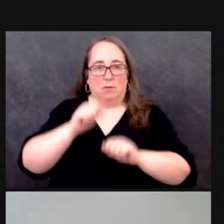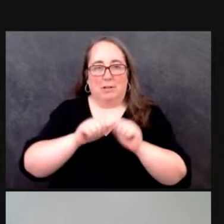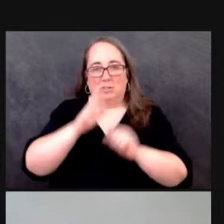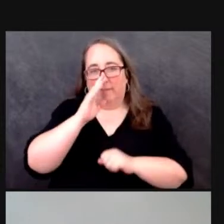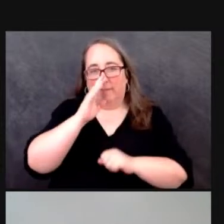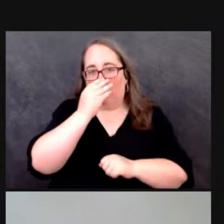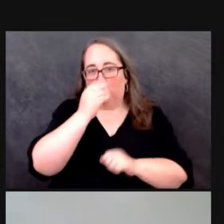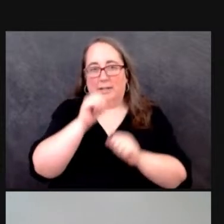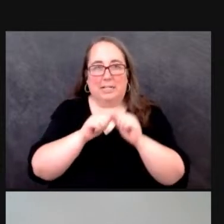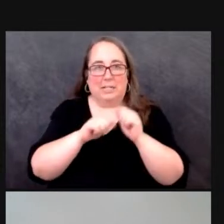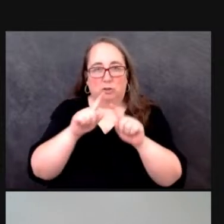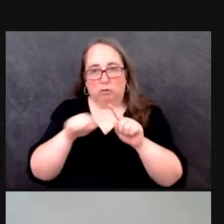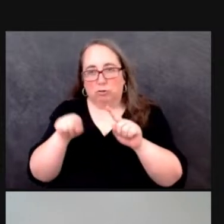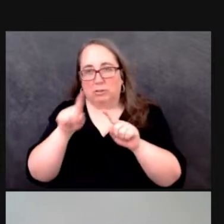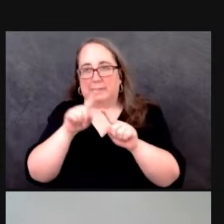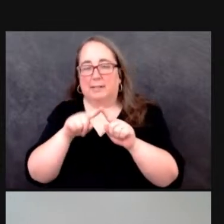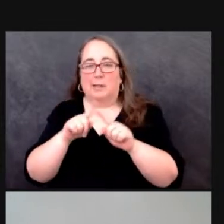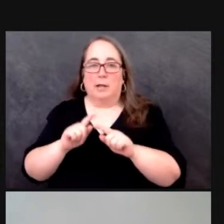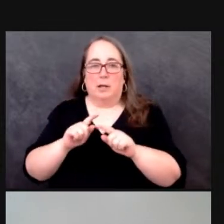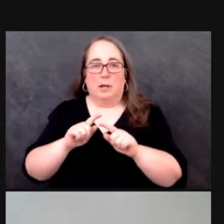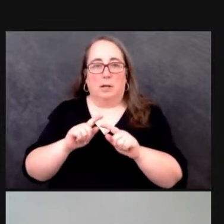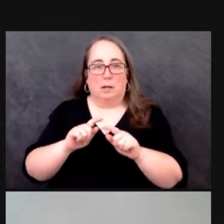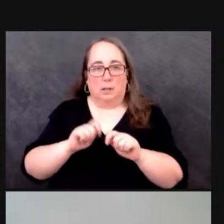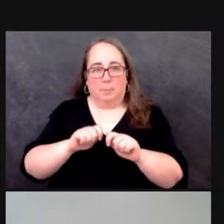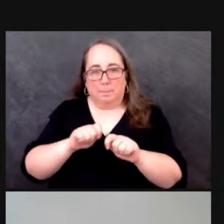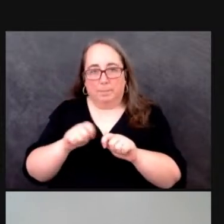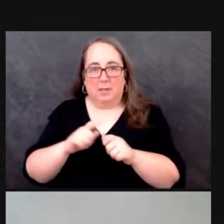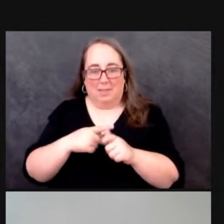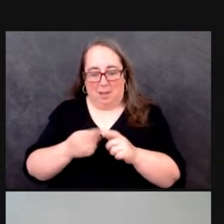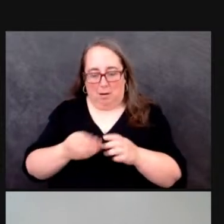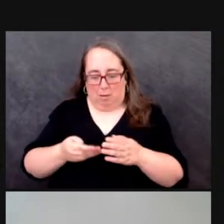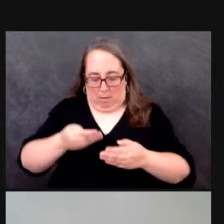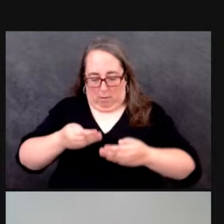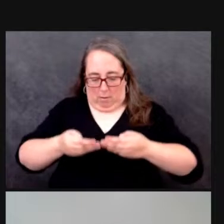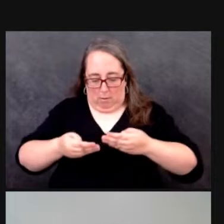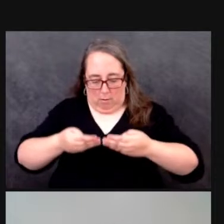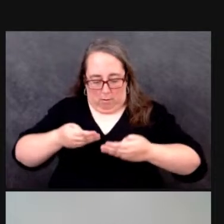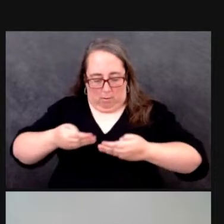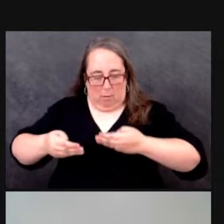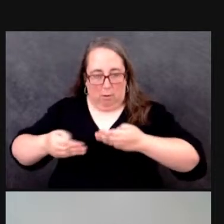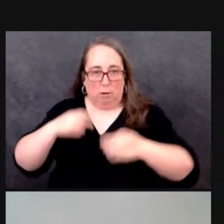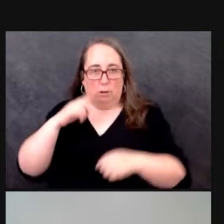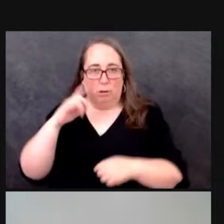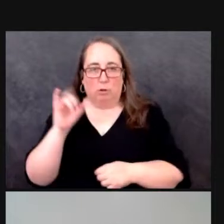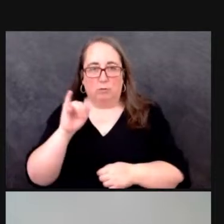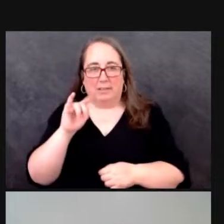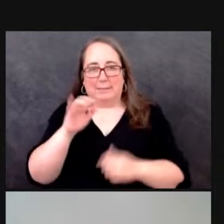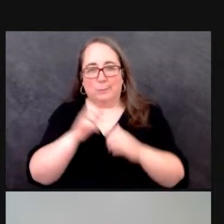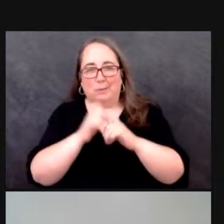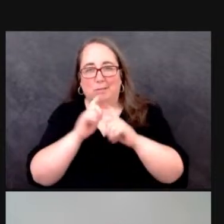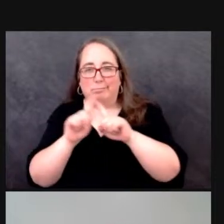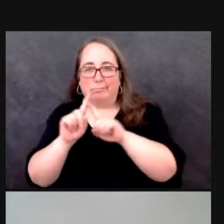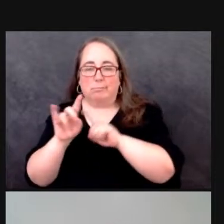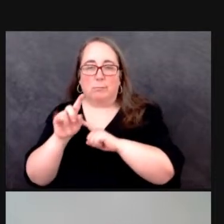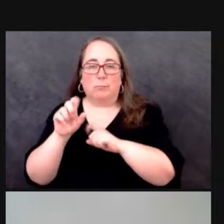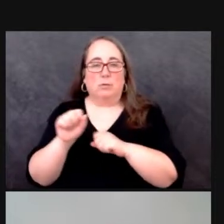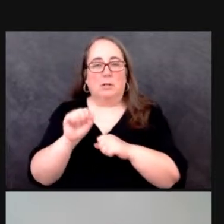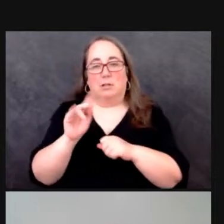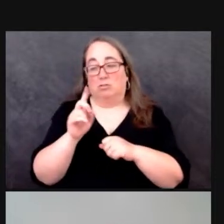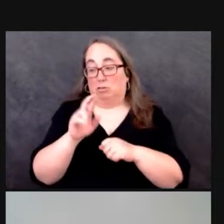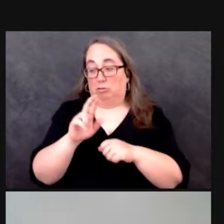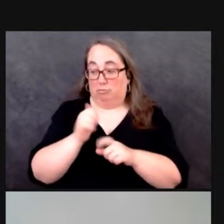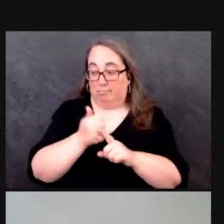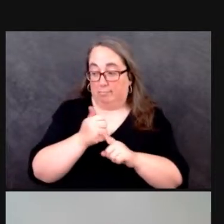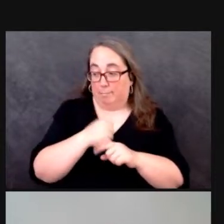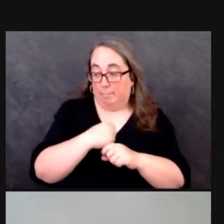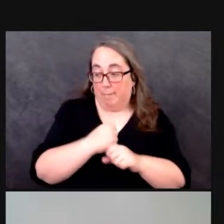wreath. Gradually, realistic details are made with a variety of tools, tools the chaser either makes